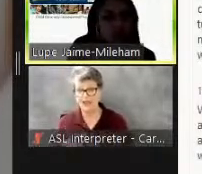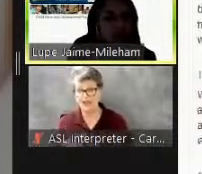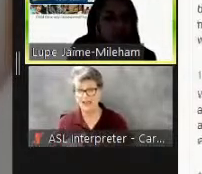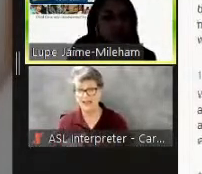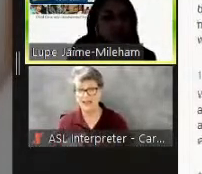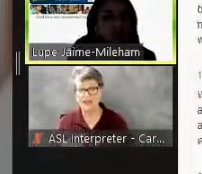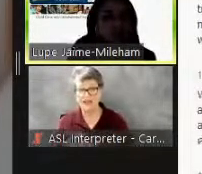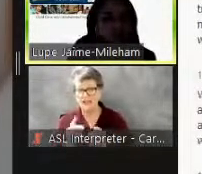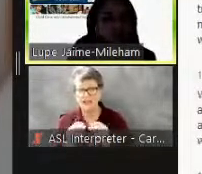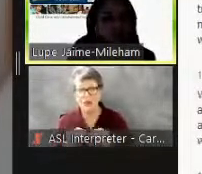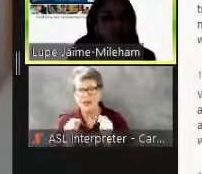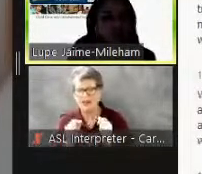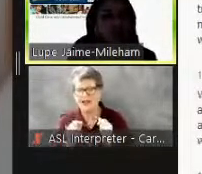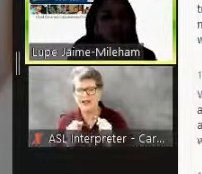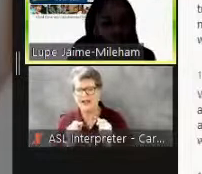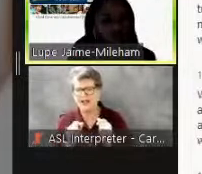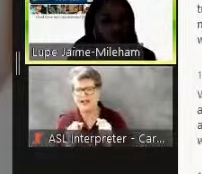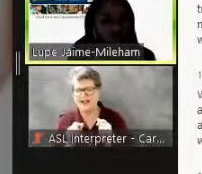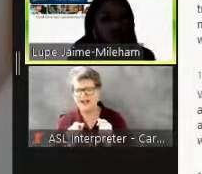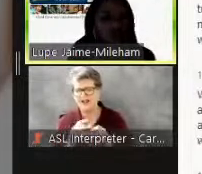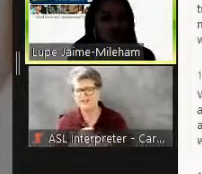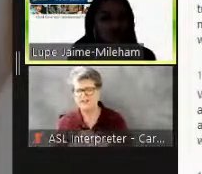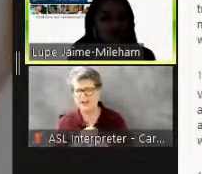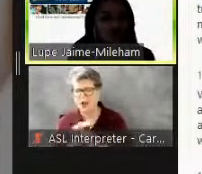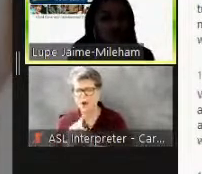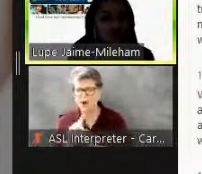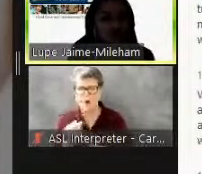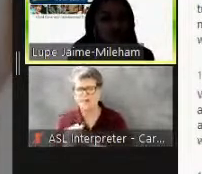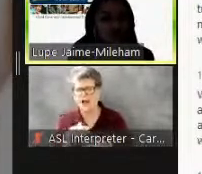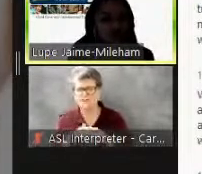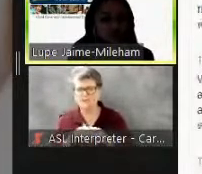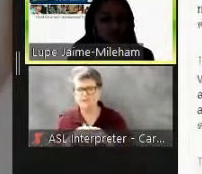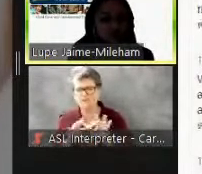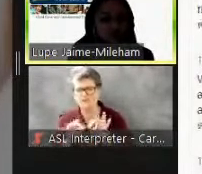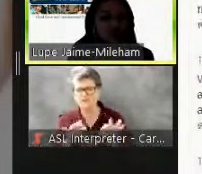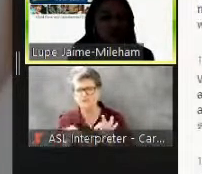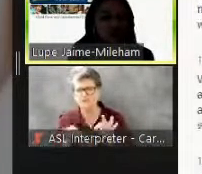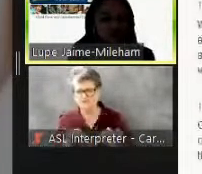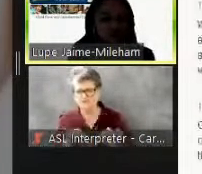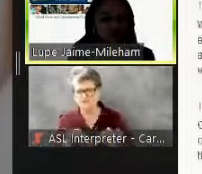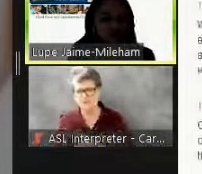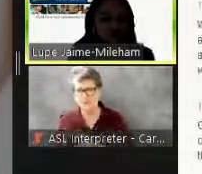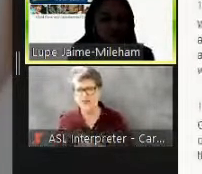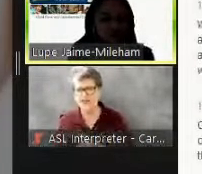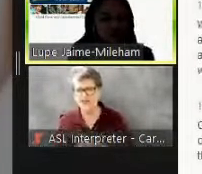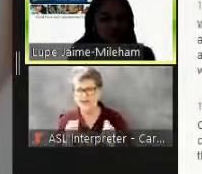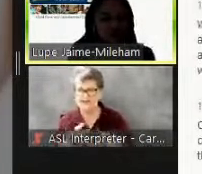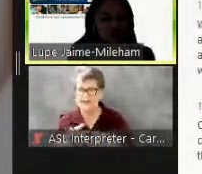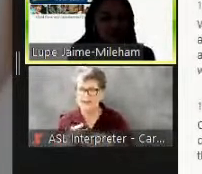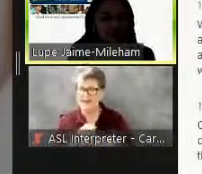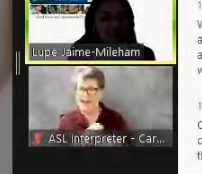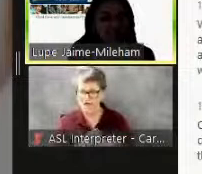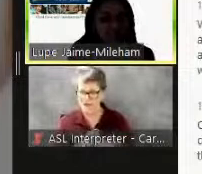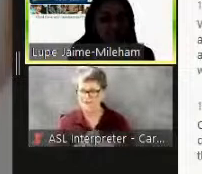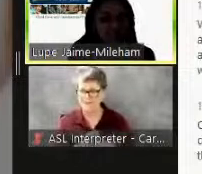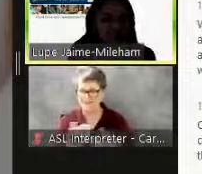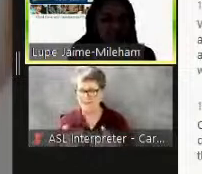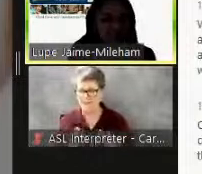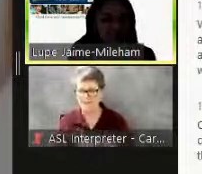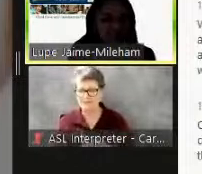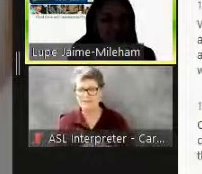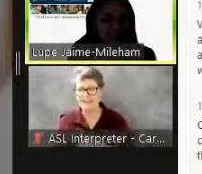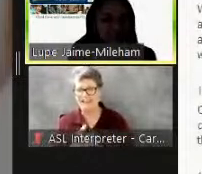just a quick COLA one-on-one? Because it is a good point. We do a lot of acronyms in the room,